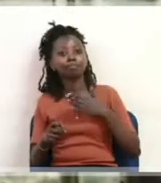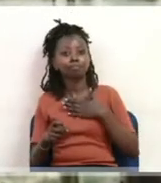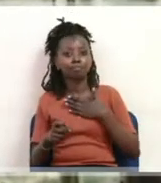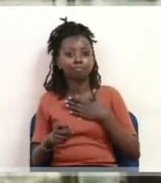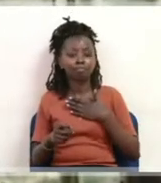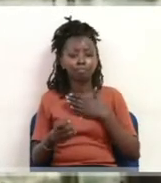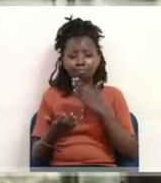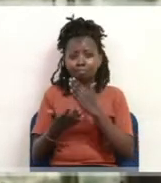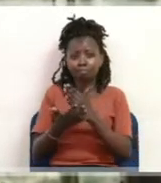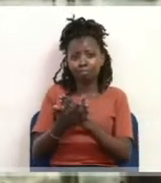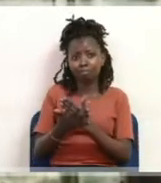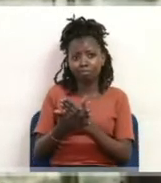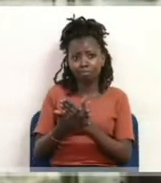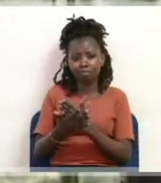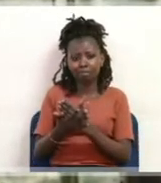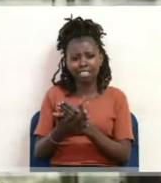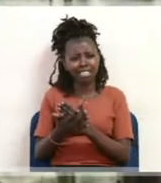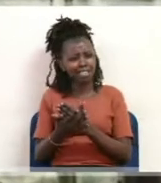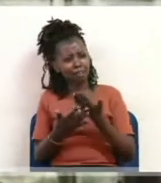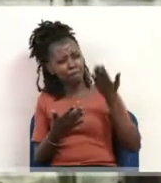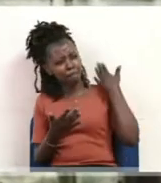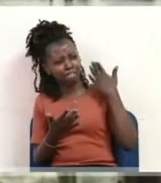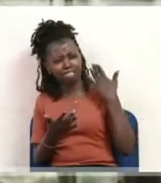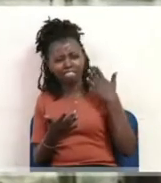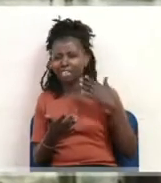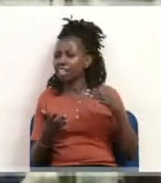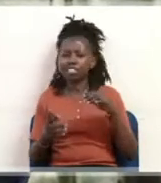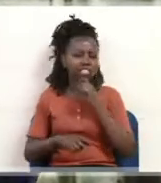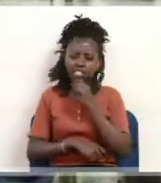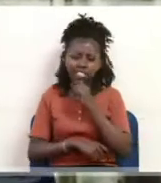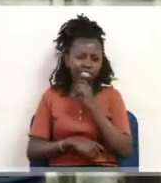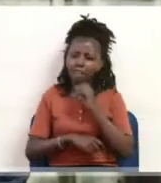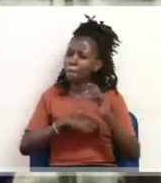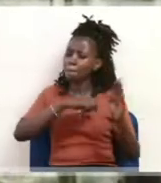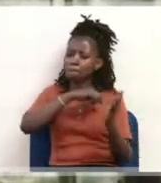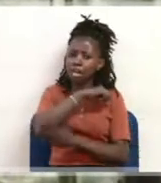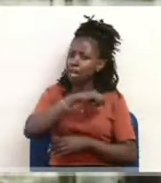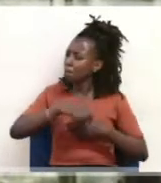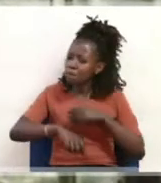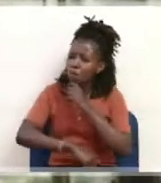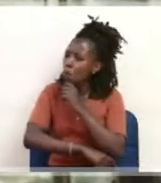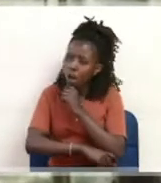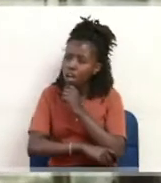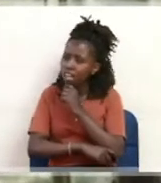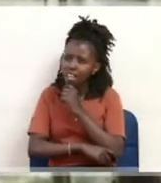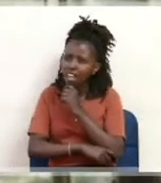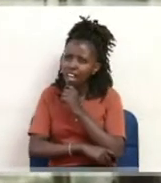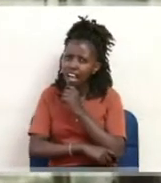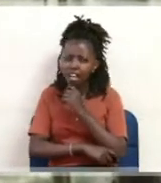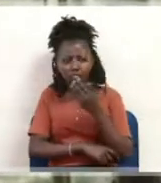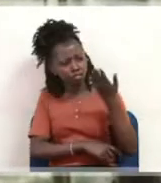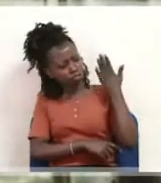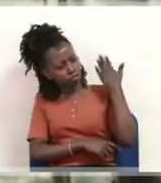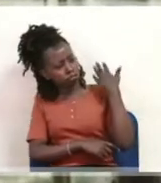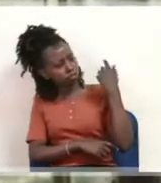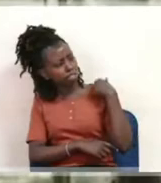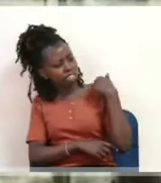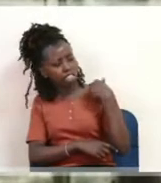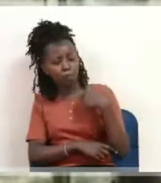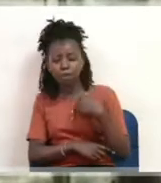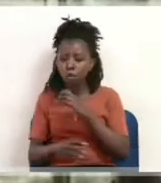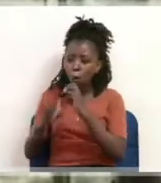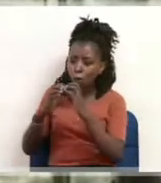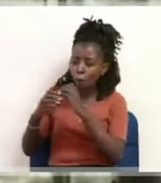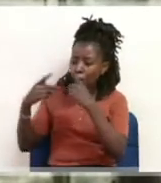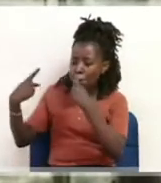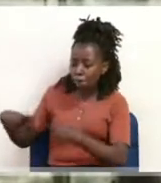Some of my past were so wicked. I was even wondering the day before yesterday, I was talking to someone. We